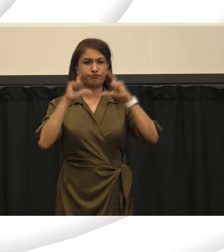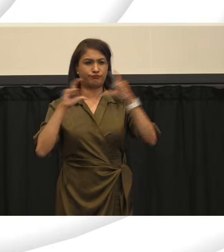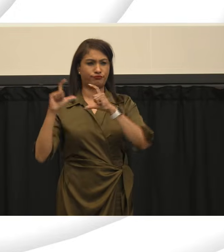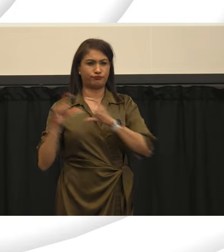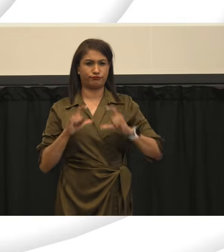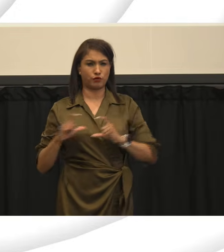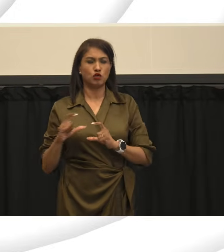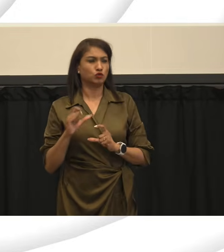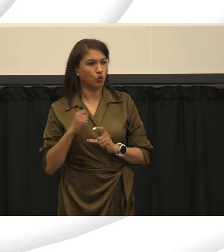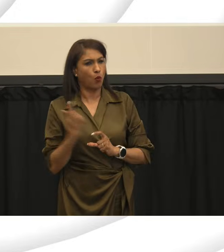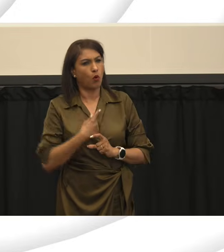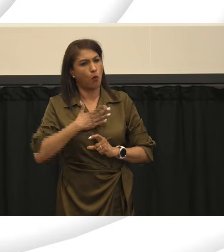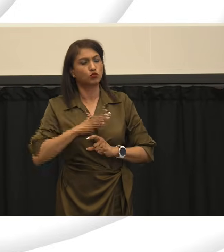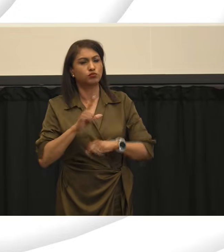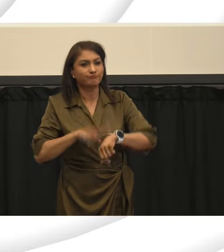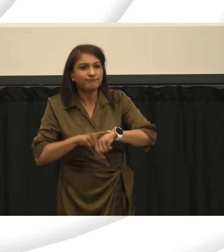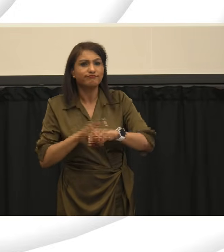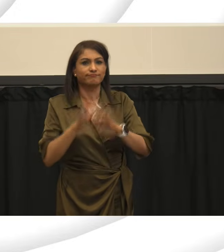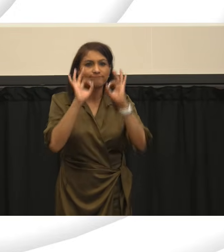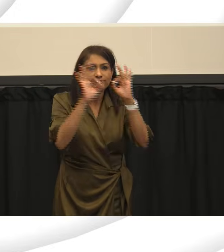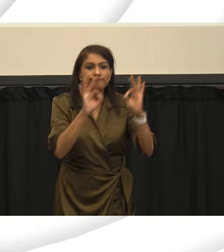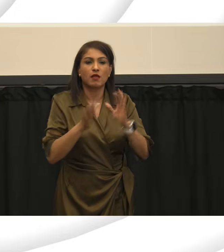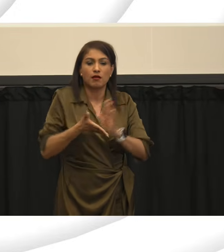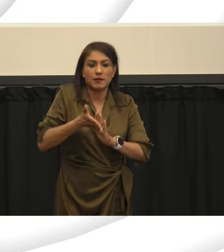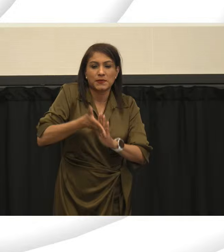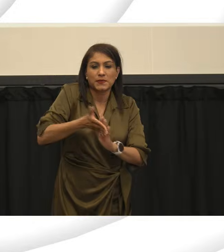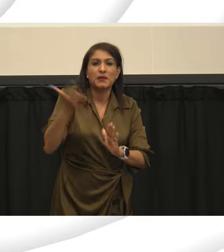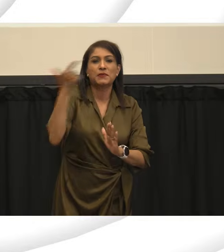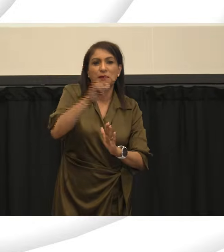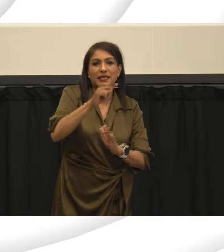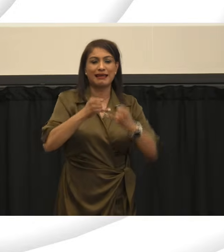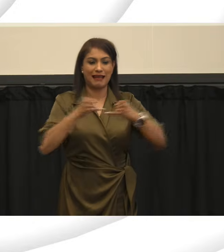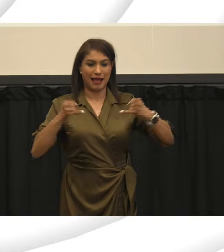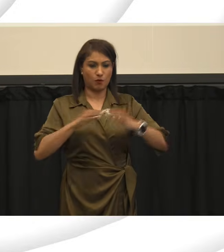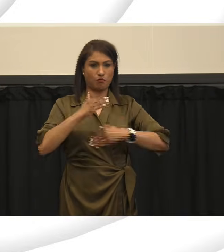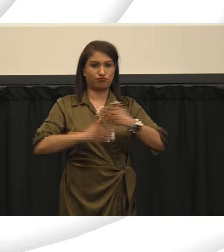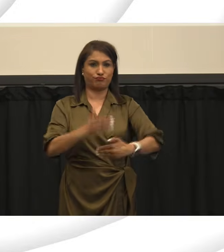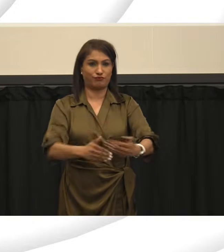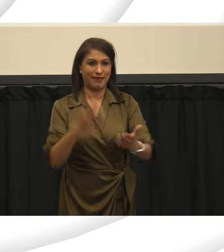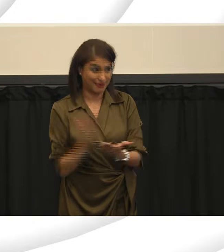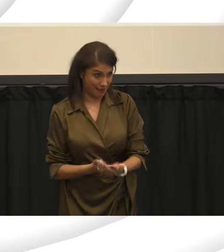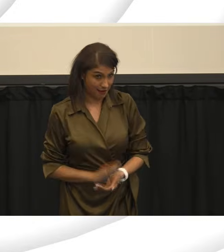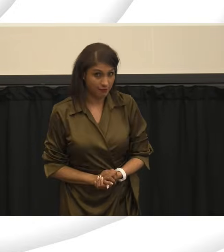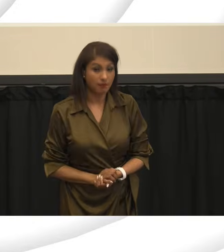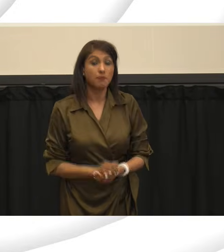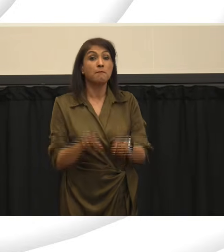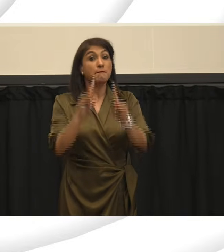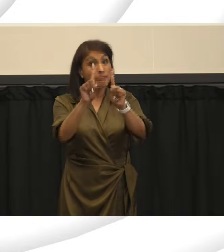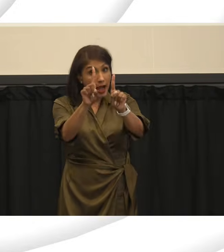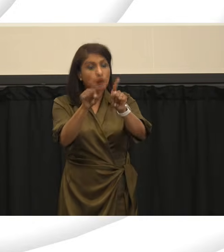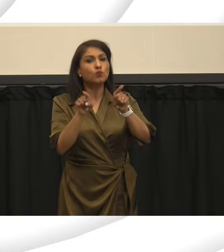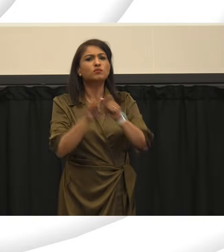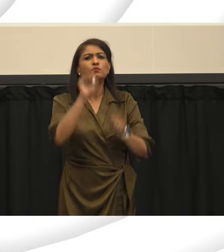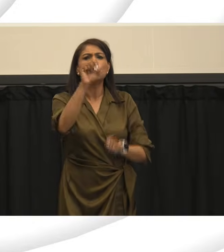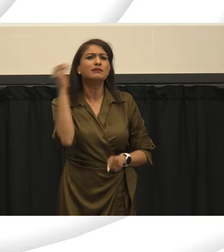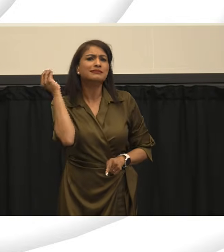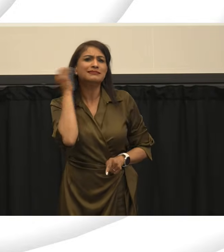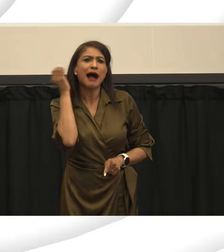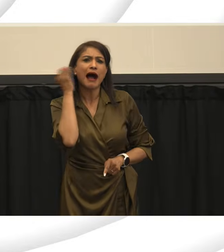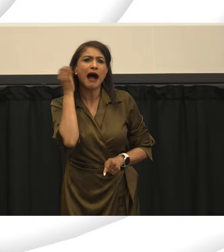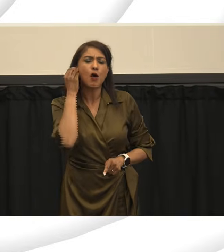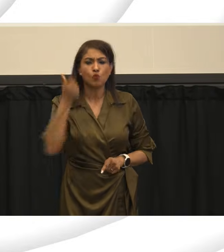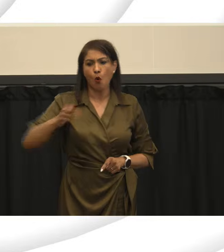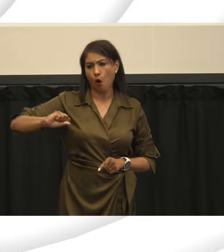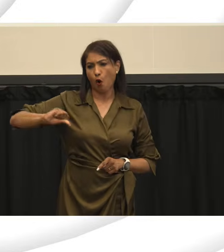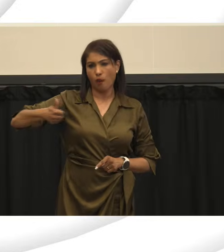We have many, many participants that are joining online, and so we want to ensure that there is a smooth process happening online